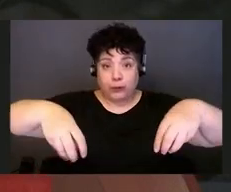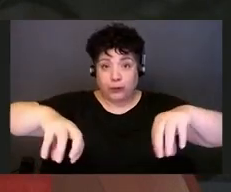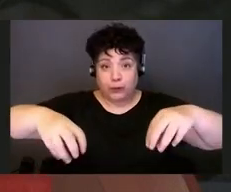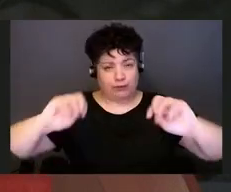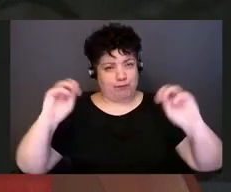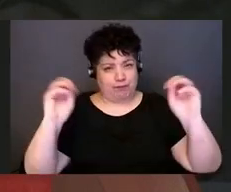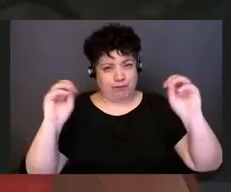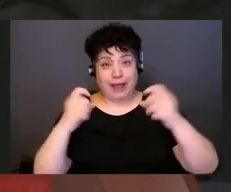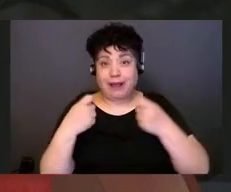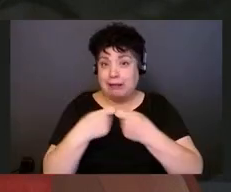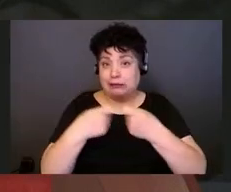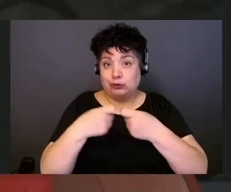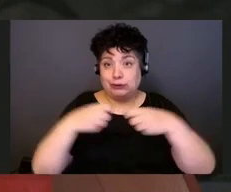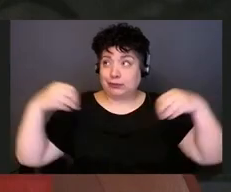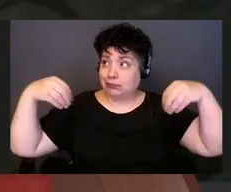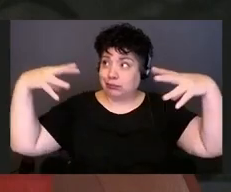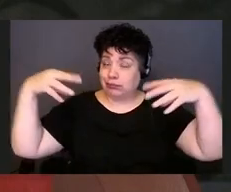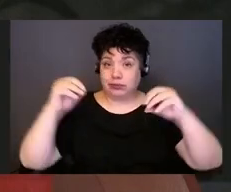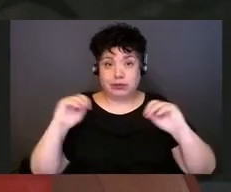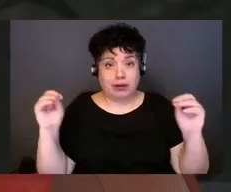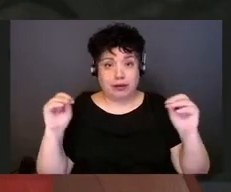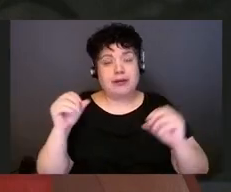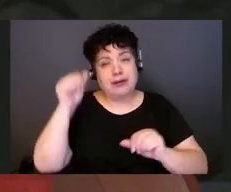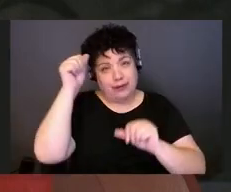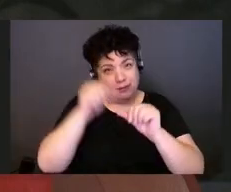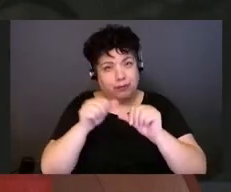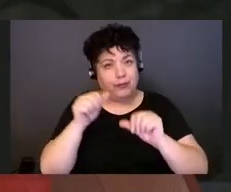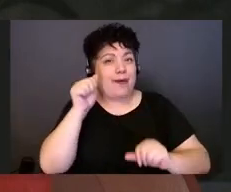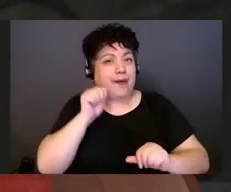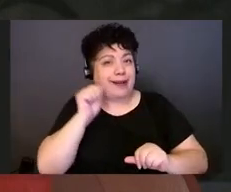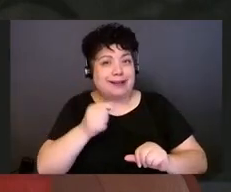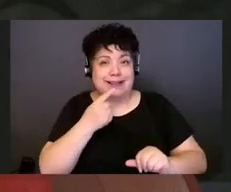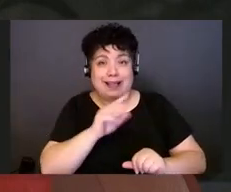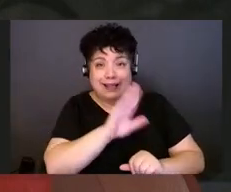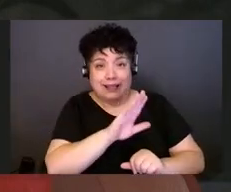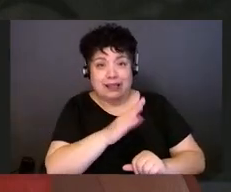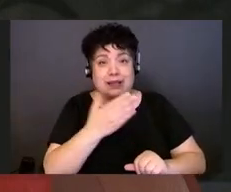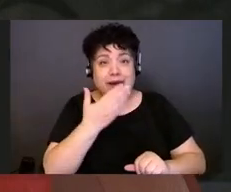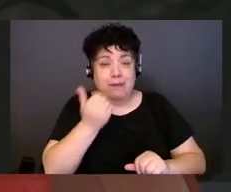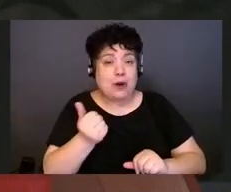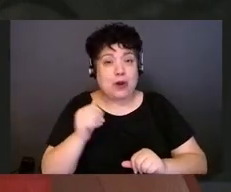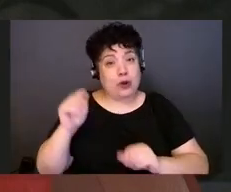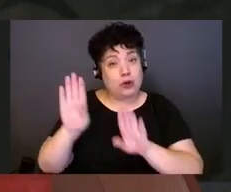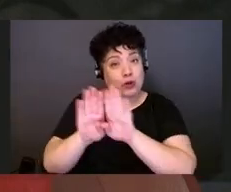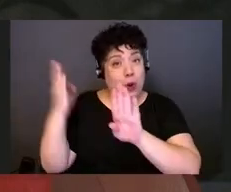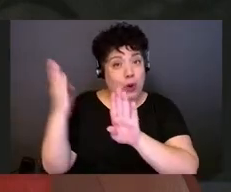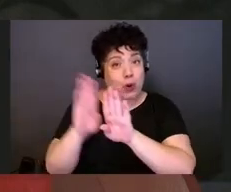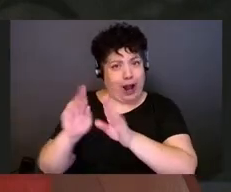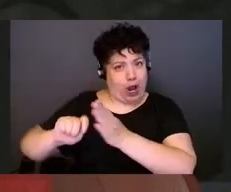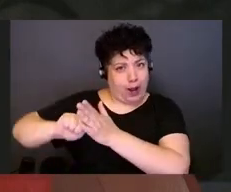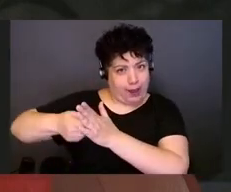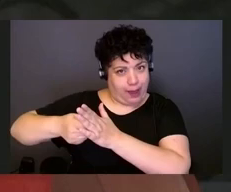I remember Aunt Jessie saying to me, "Lock the door, the anthropologist is coming."